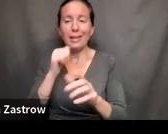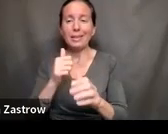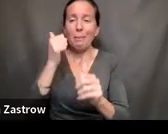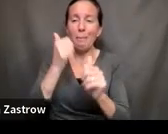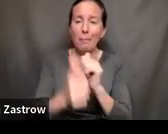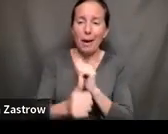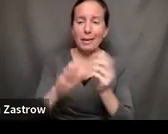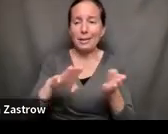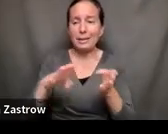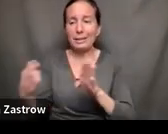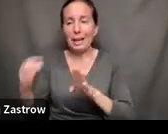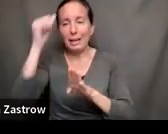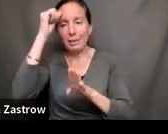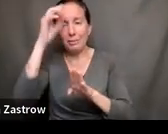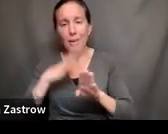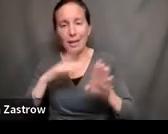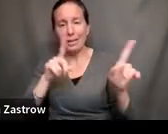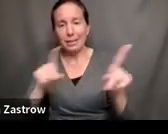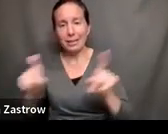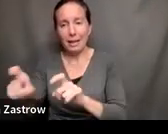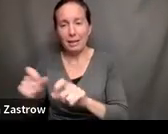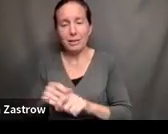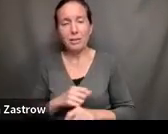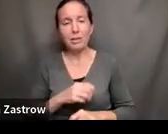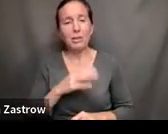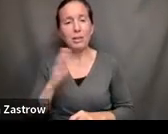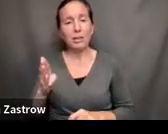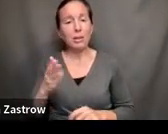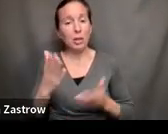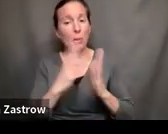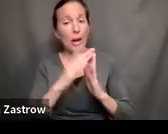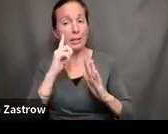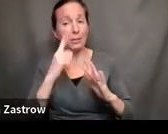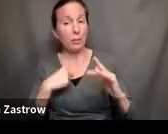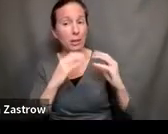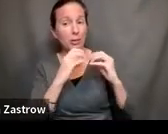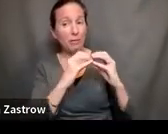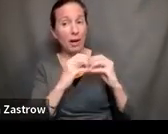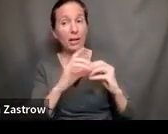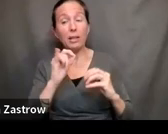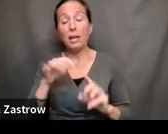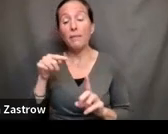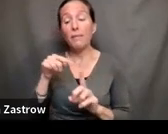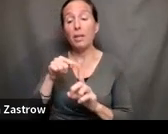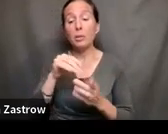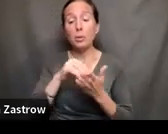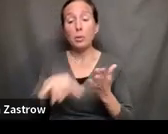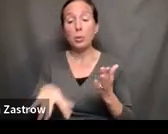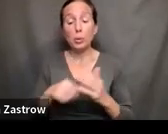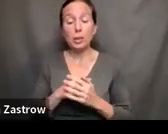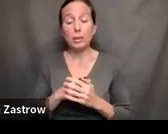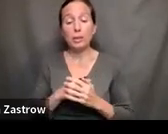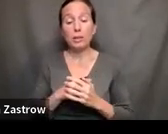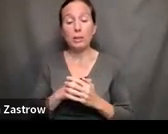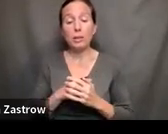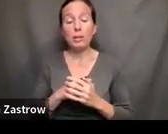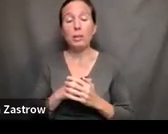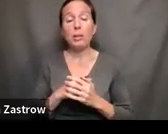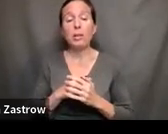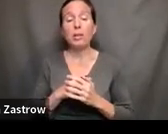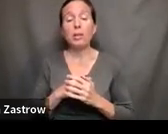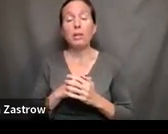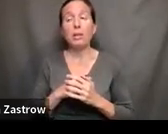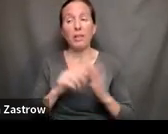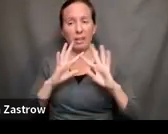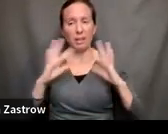behavior. Does that make sense? You would invite me to push back. I guess if a student yep. individualized by the team, if